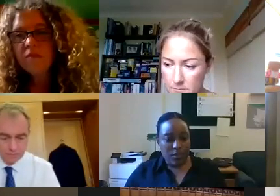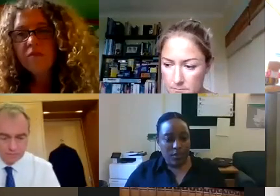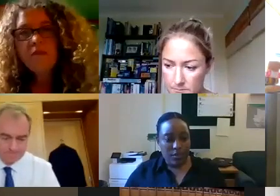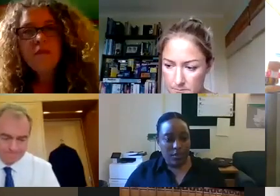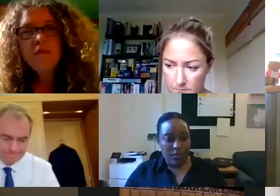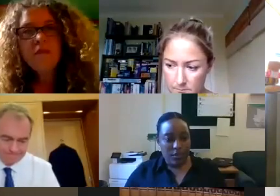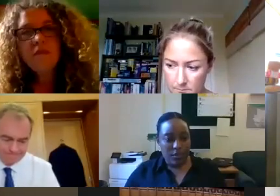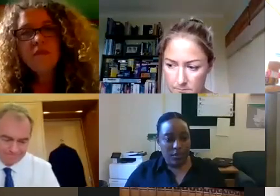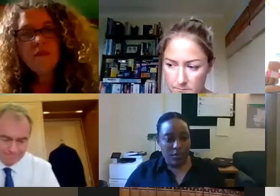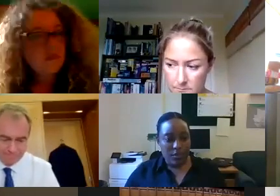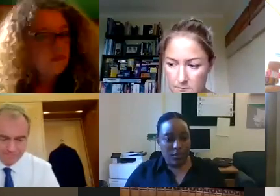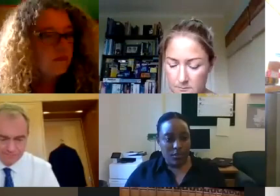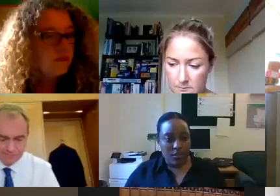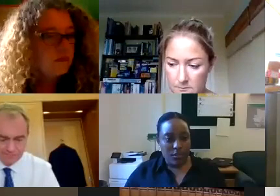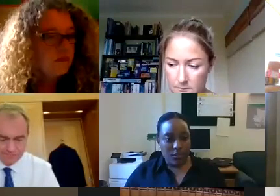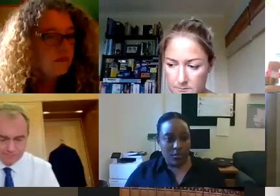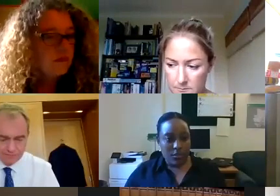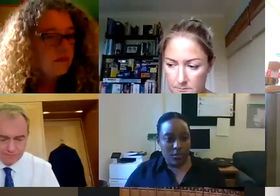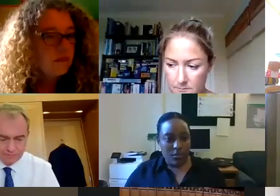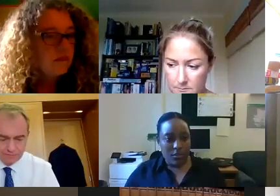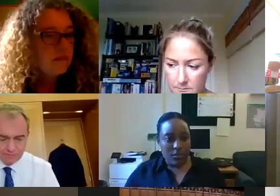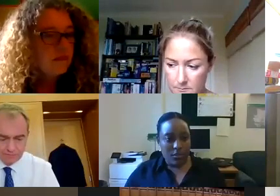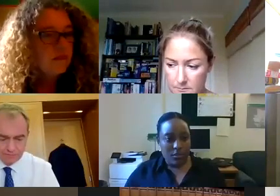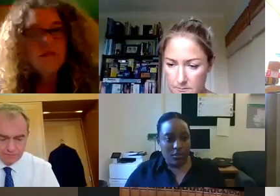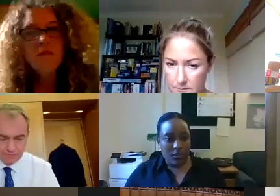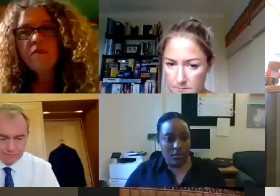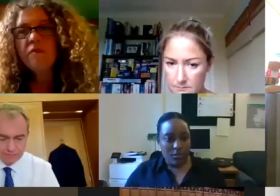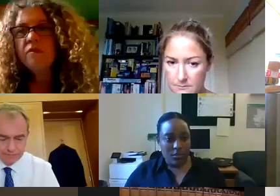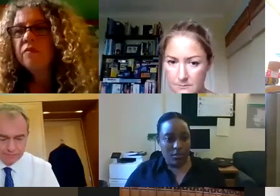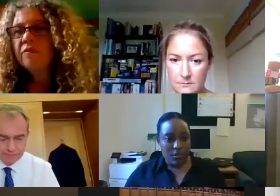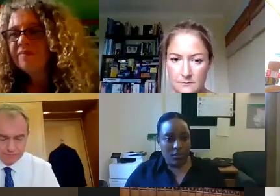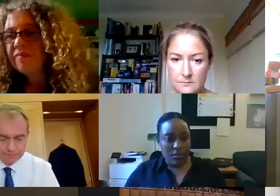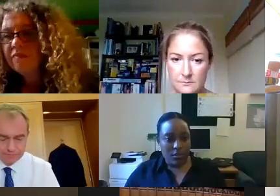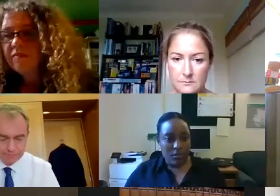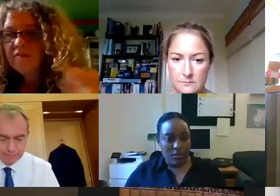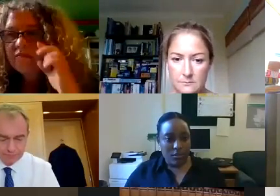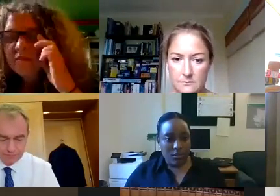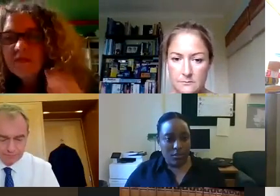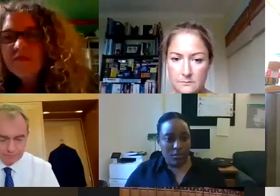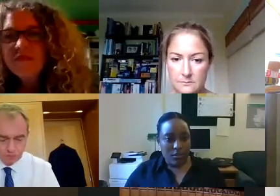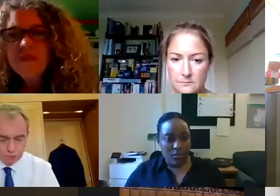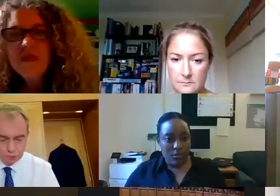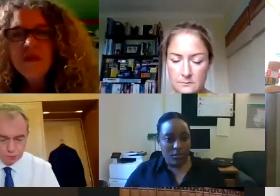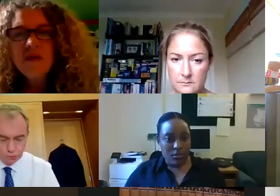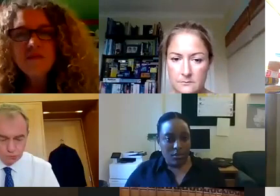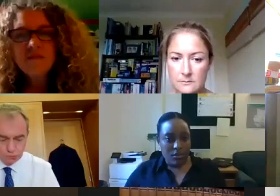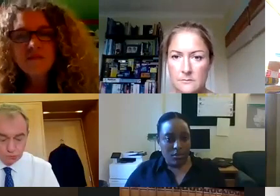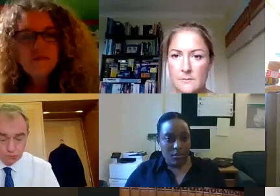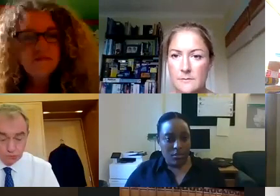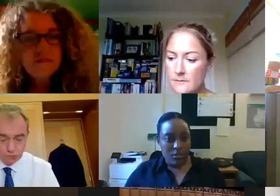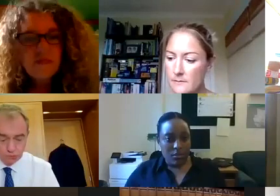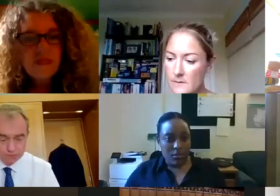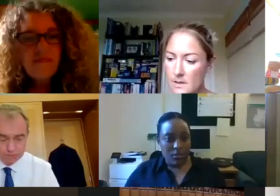SEND. As Emma's outlined, we've got two candidates, Olivia Blake, Labour, Sheffield Hallam, Sally Ann Hart,